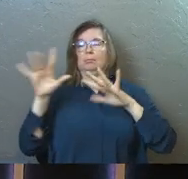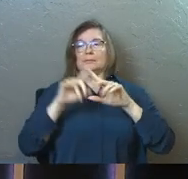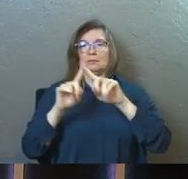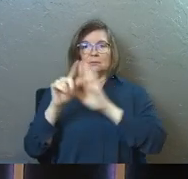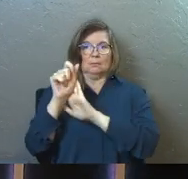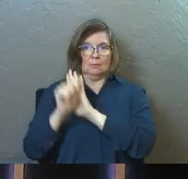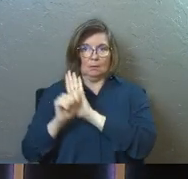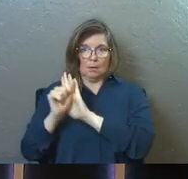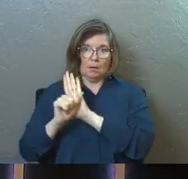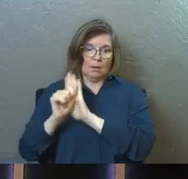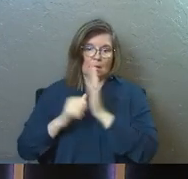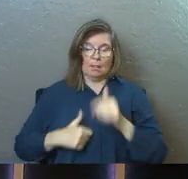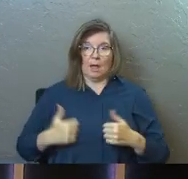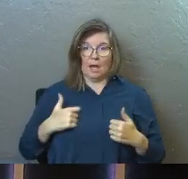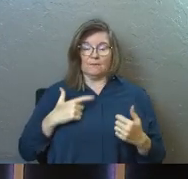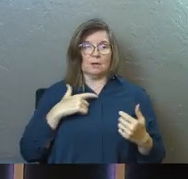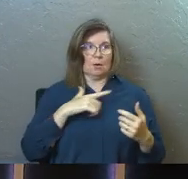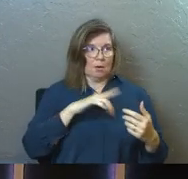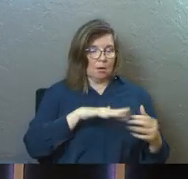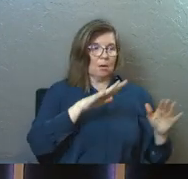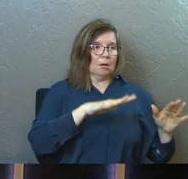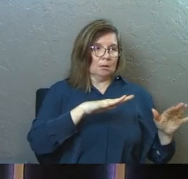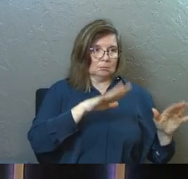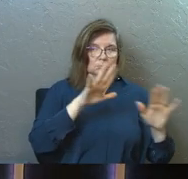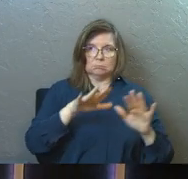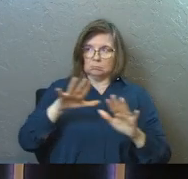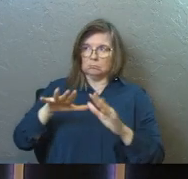A-plus life. And you believed them.